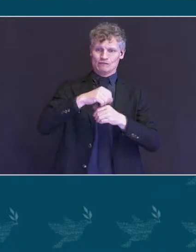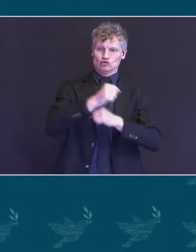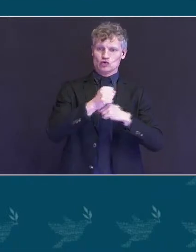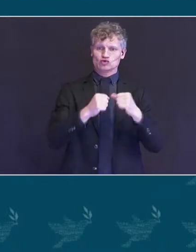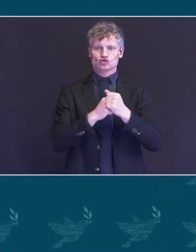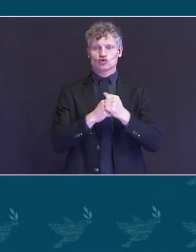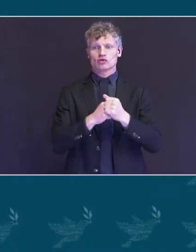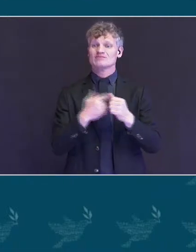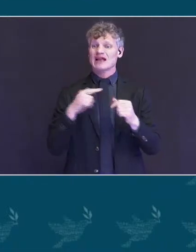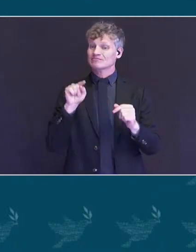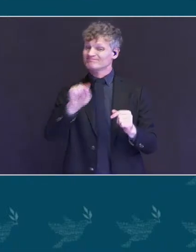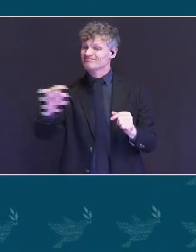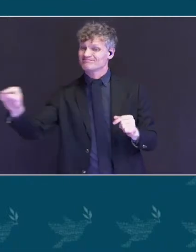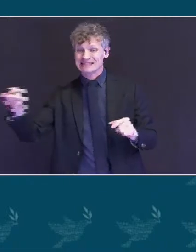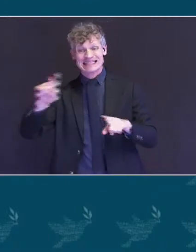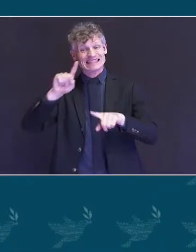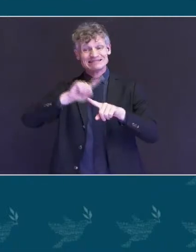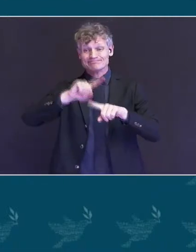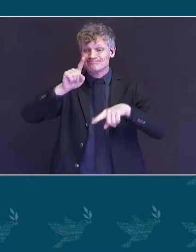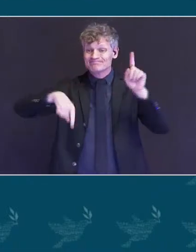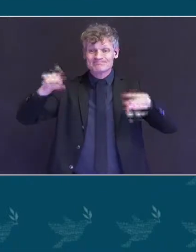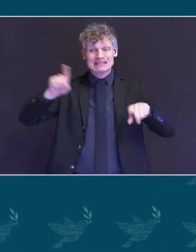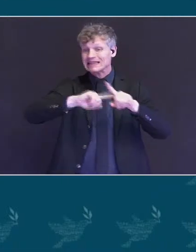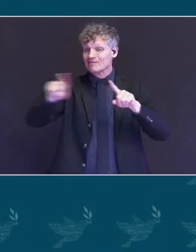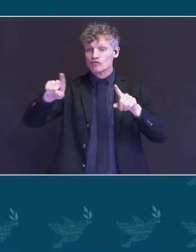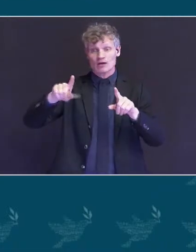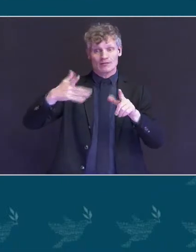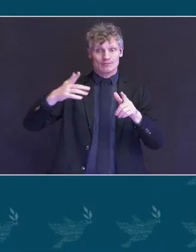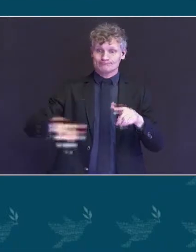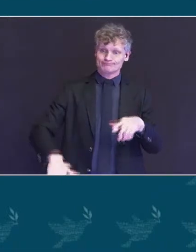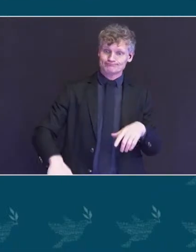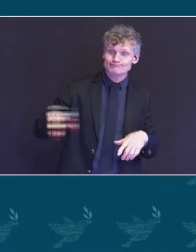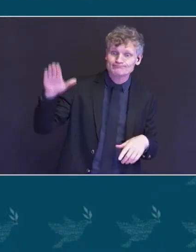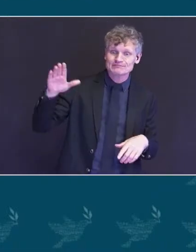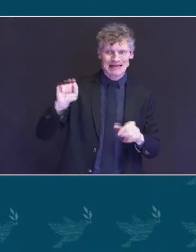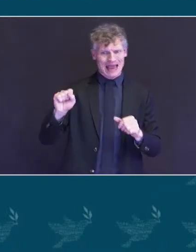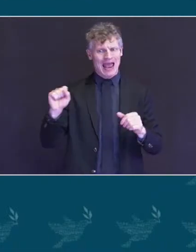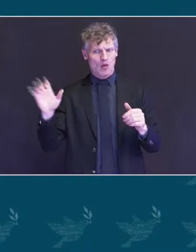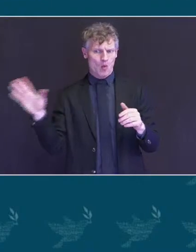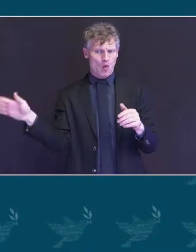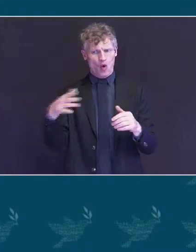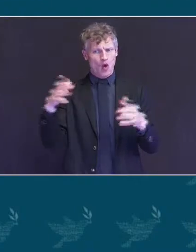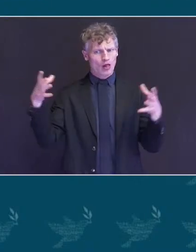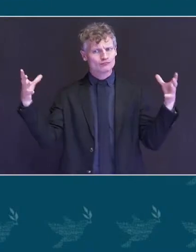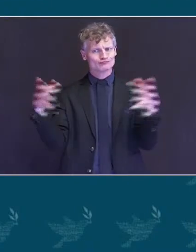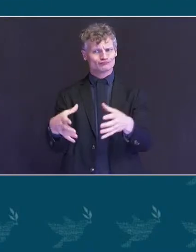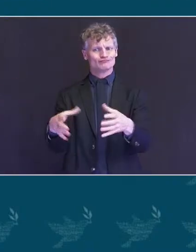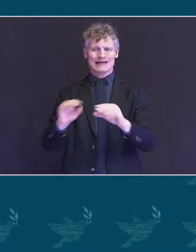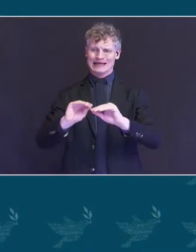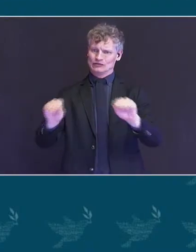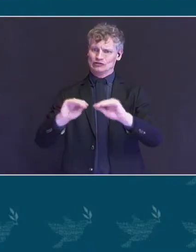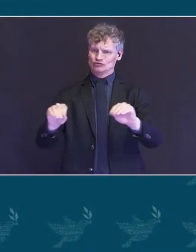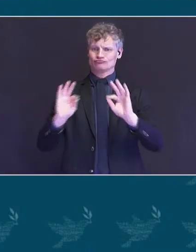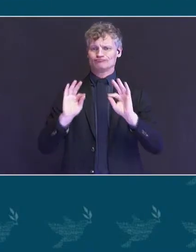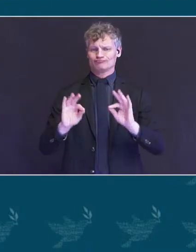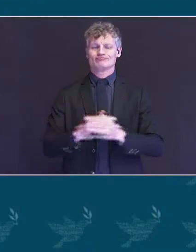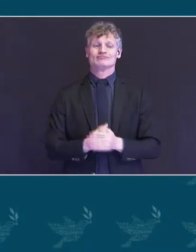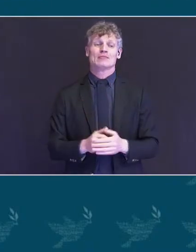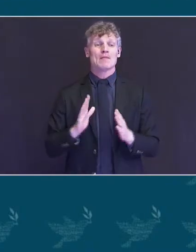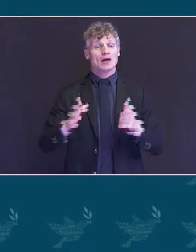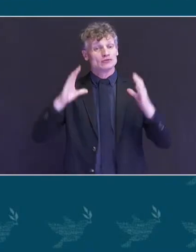to engage with online education. Beyond infrastructure, investments must focus on building capacity,